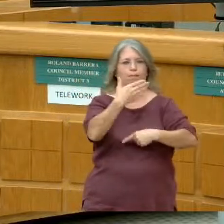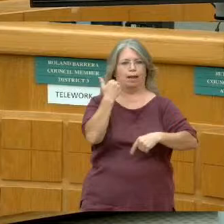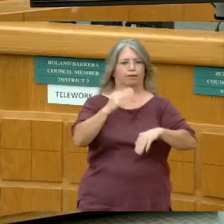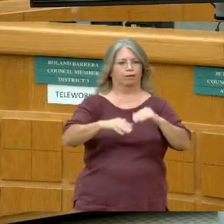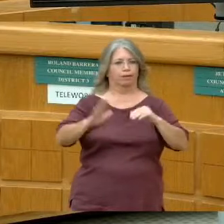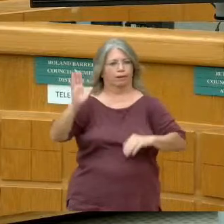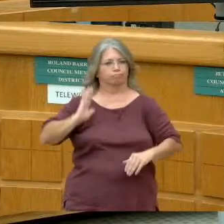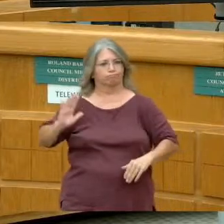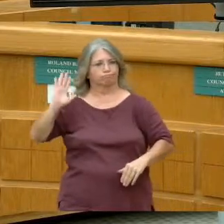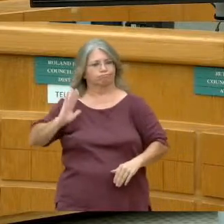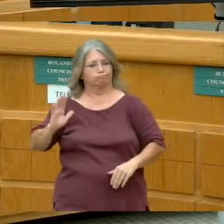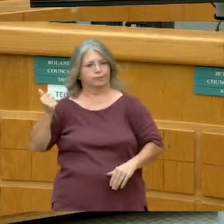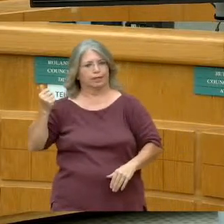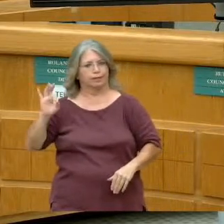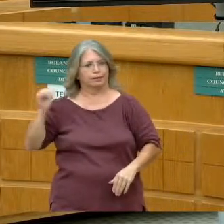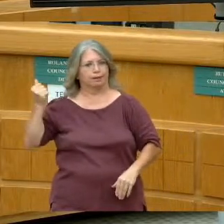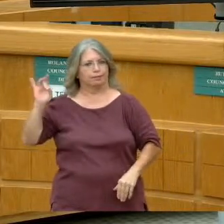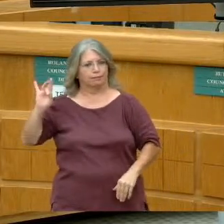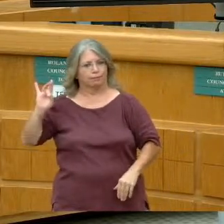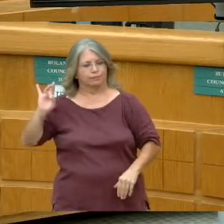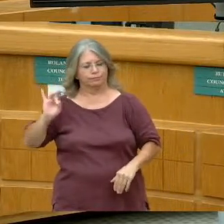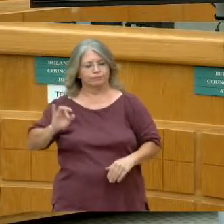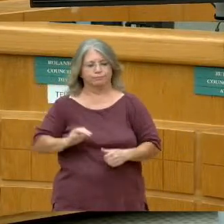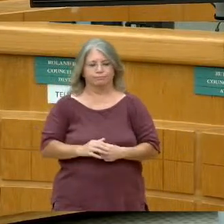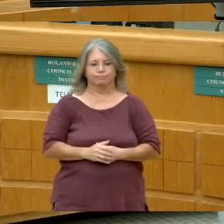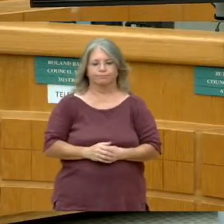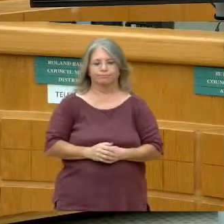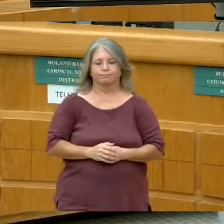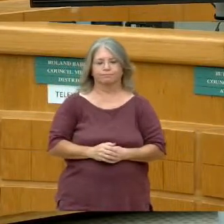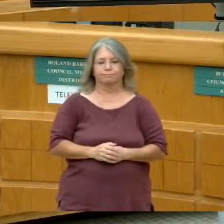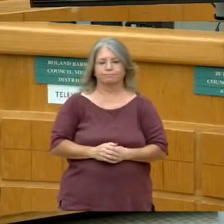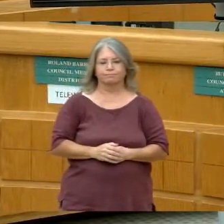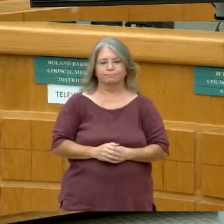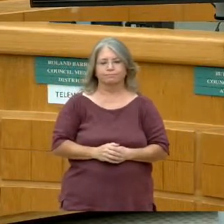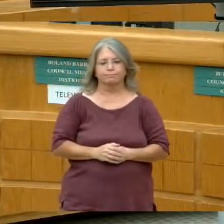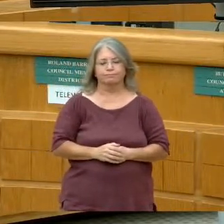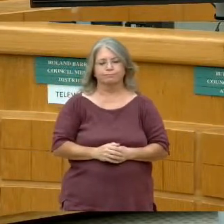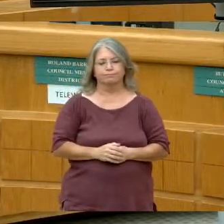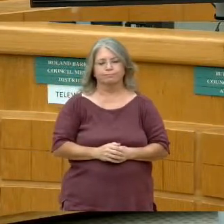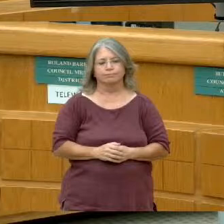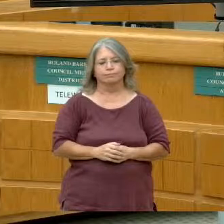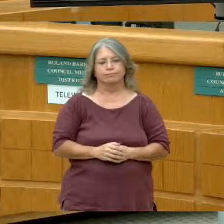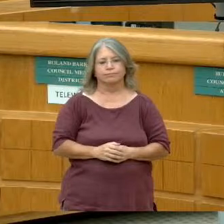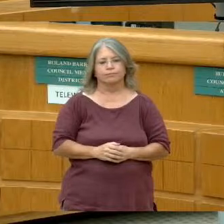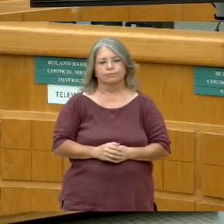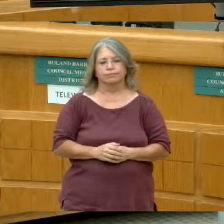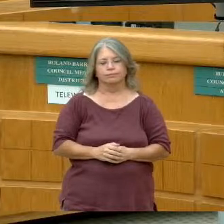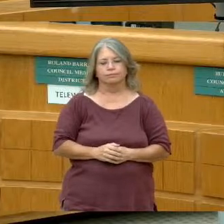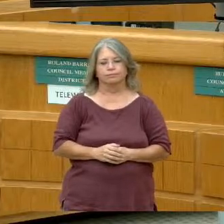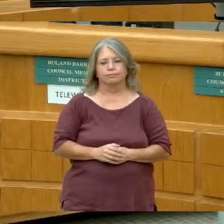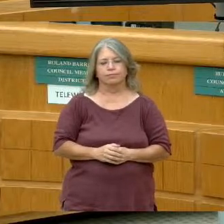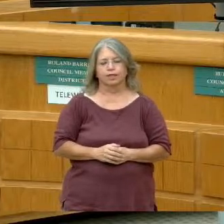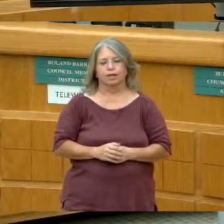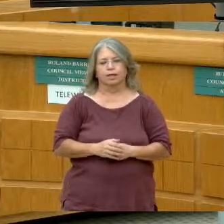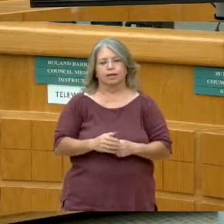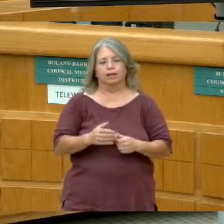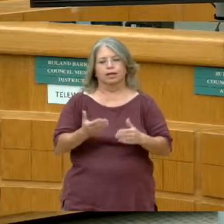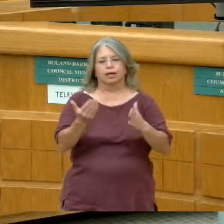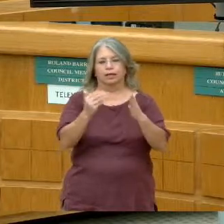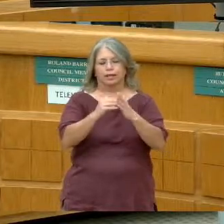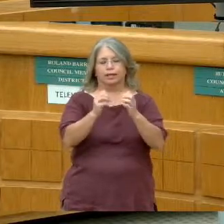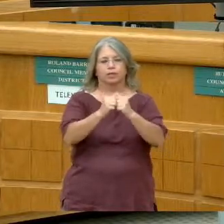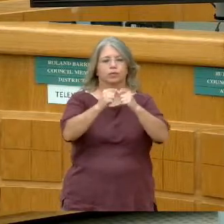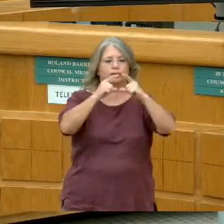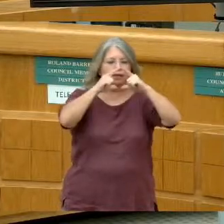they were using in 1918. And for everybody else, again, with the masks, say you